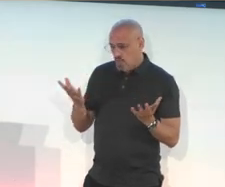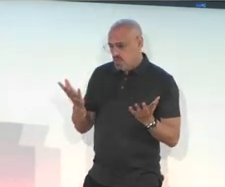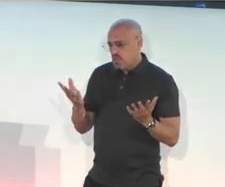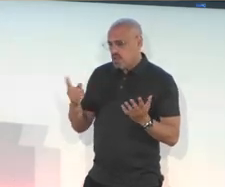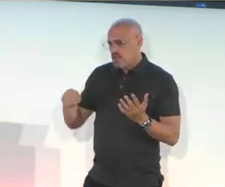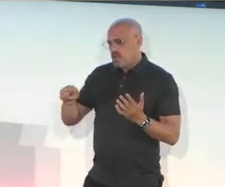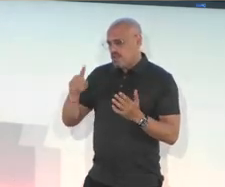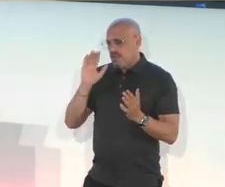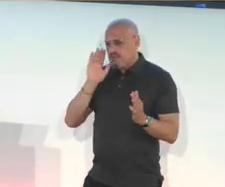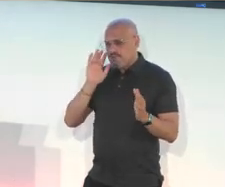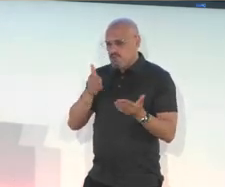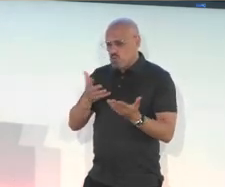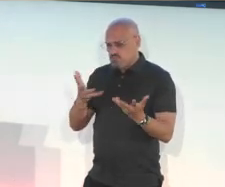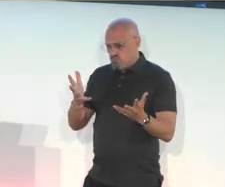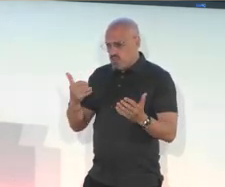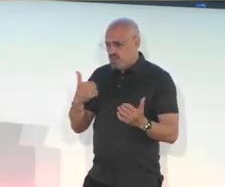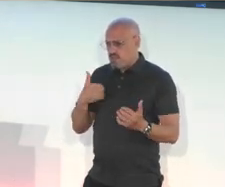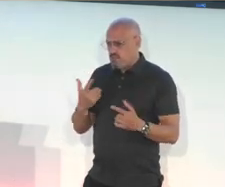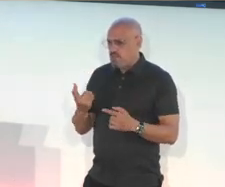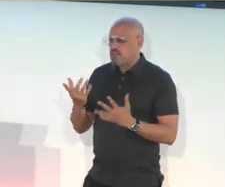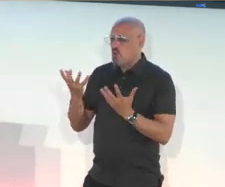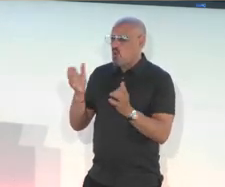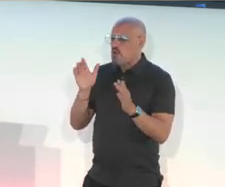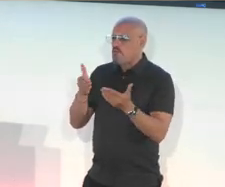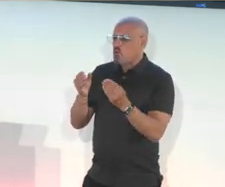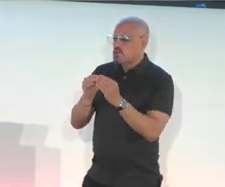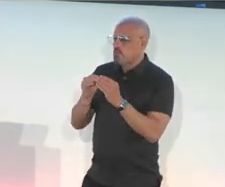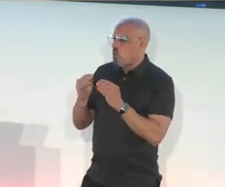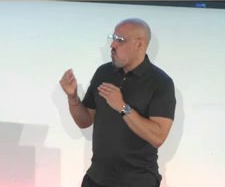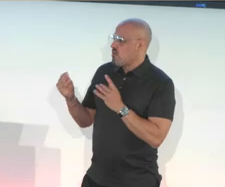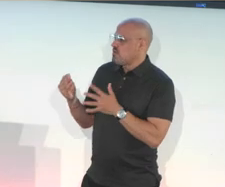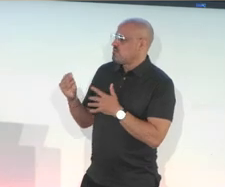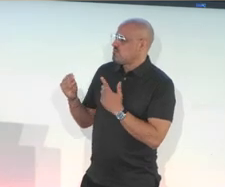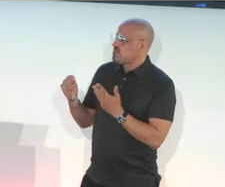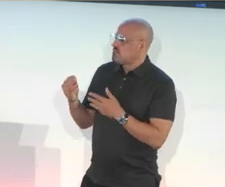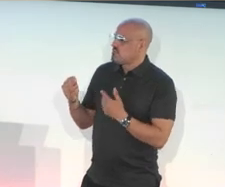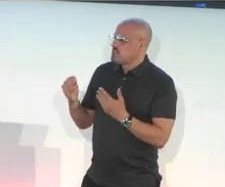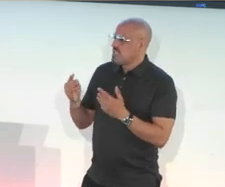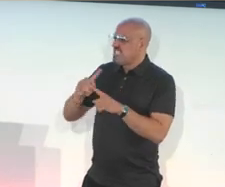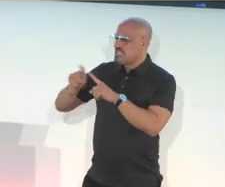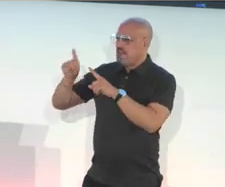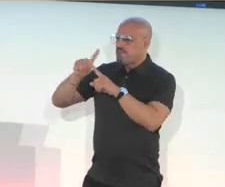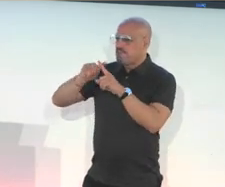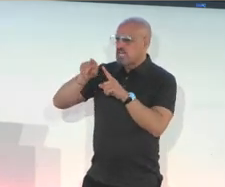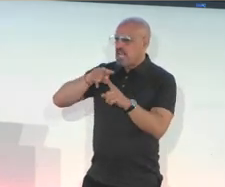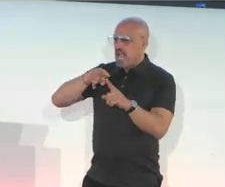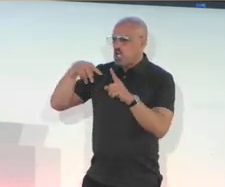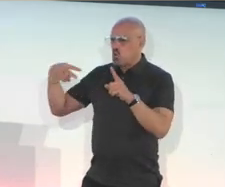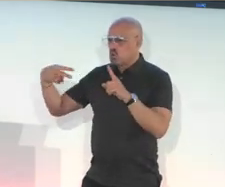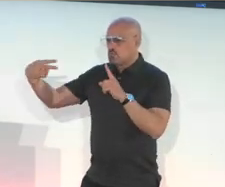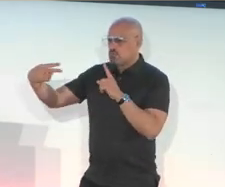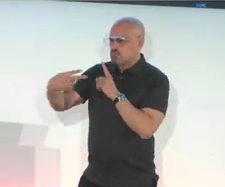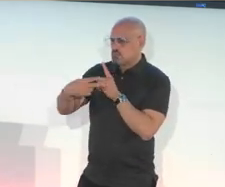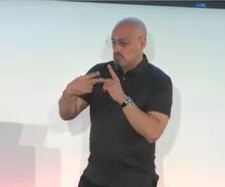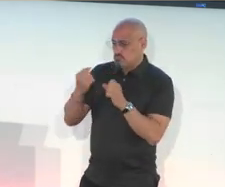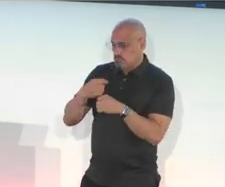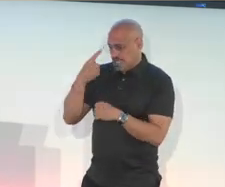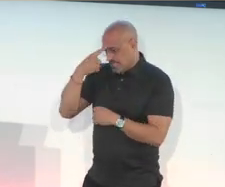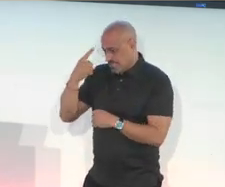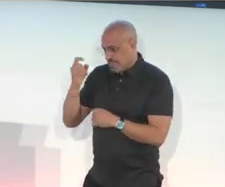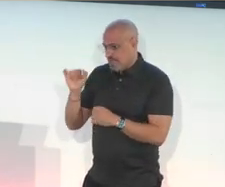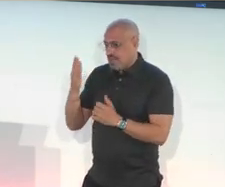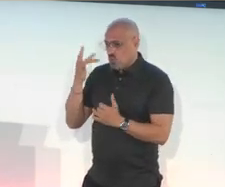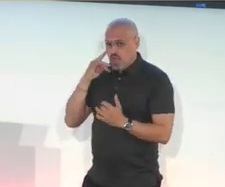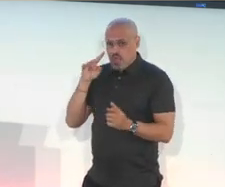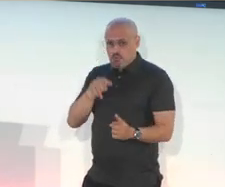they have focused a lot on it, and they want to focus more on different angles, if that makes sense. And that's why I'm